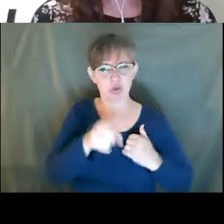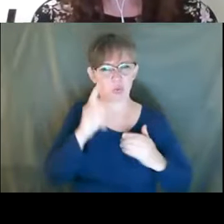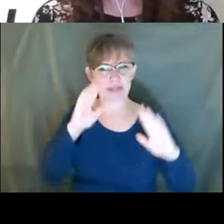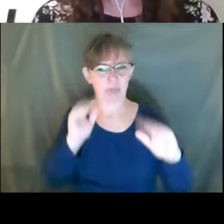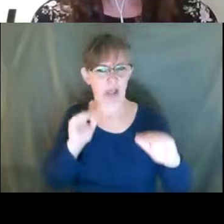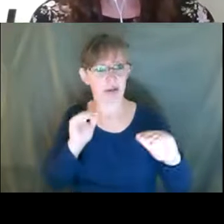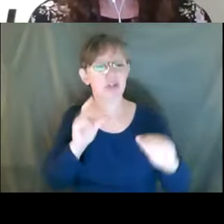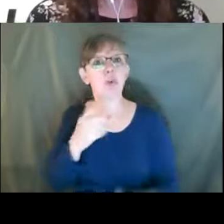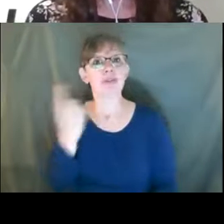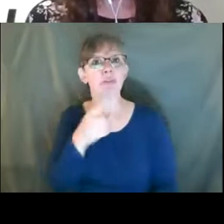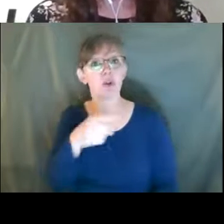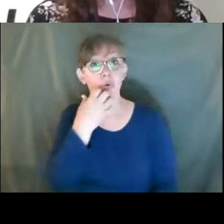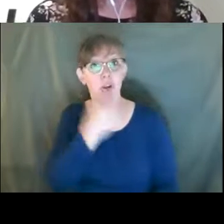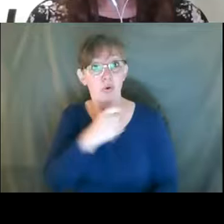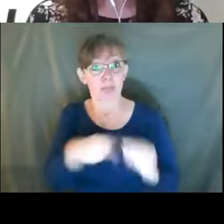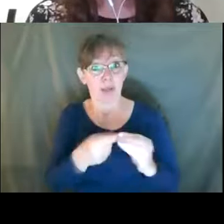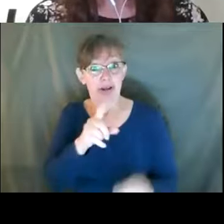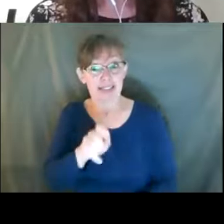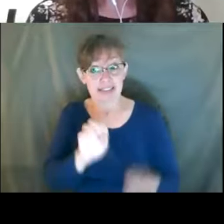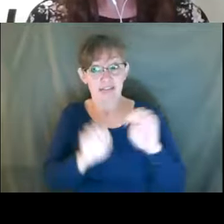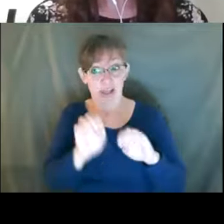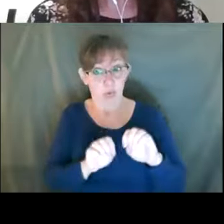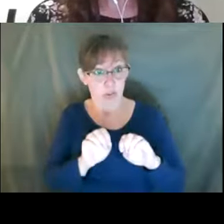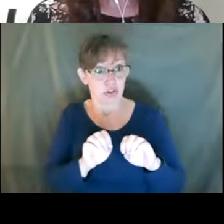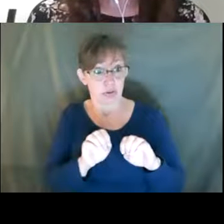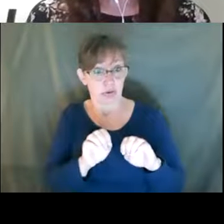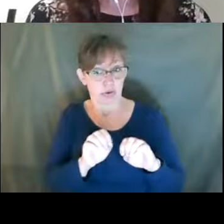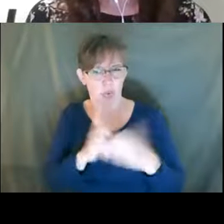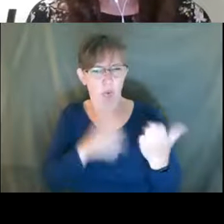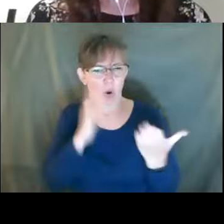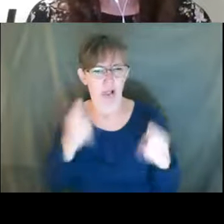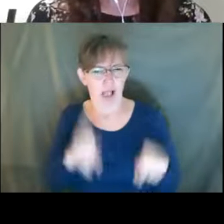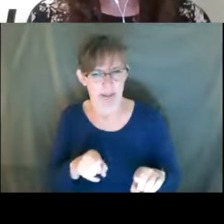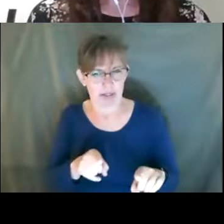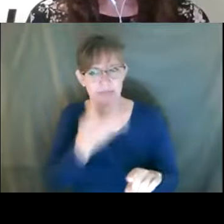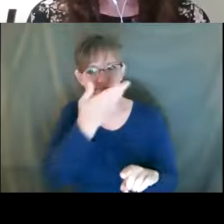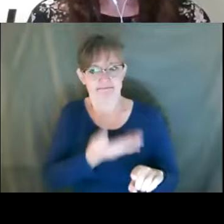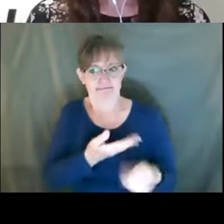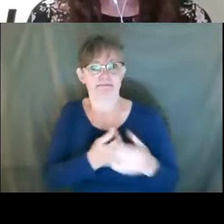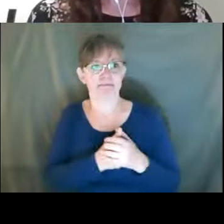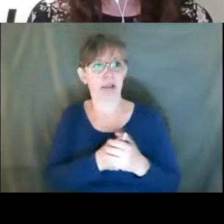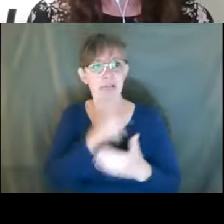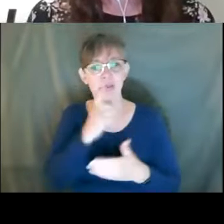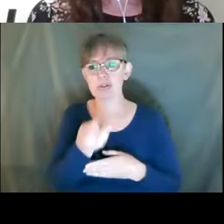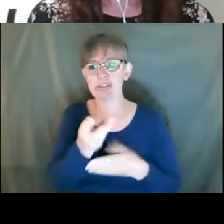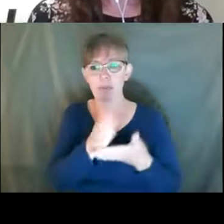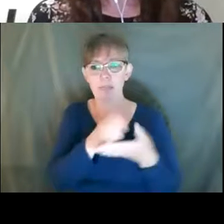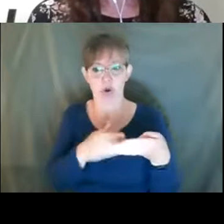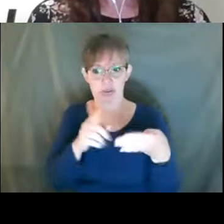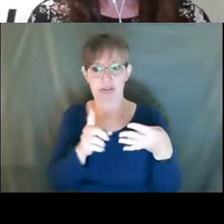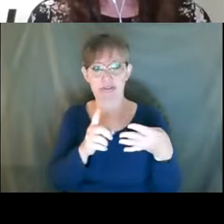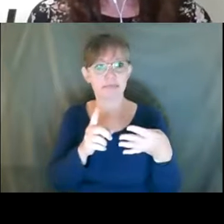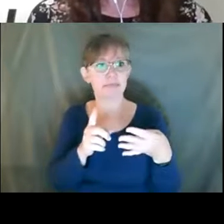evaluation or an assessment, this is what's going to likely happen. So there's several parts to it. First,